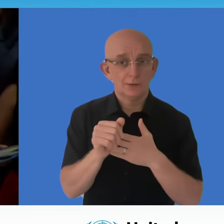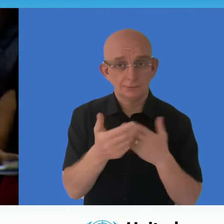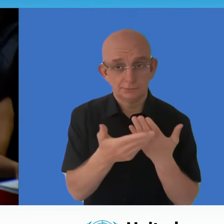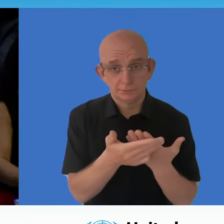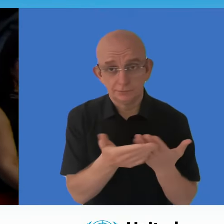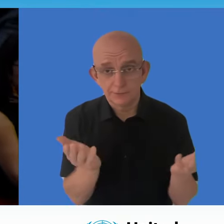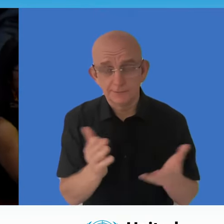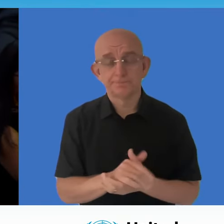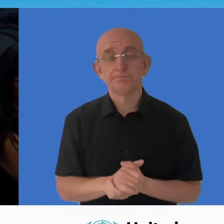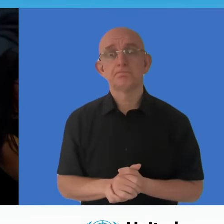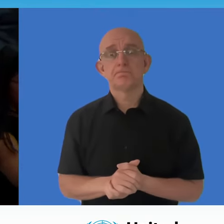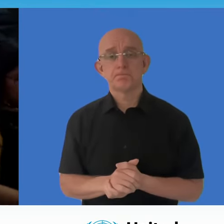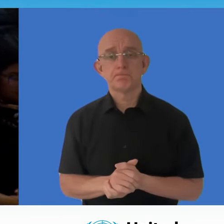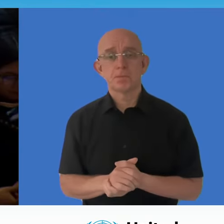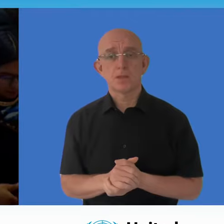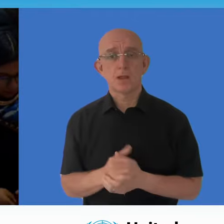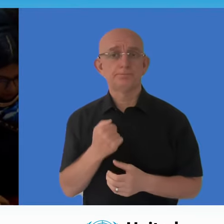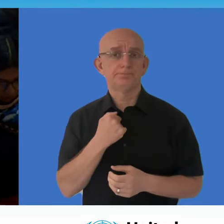meeting,